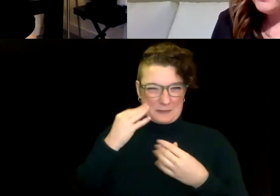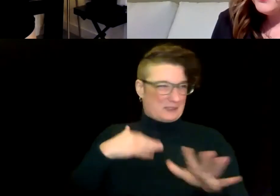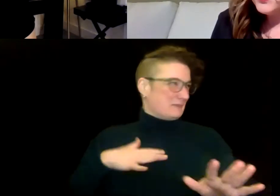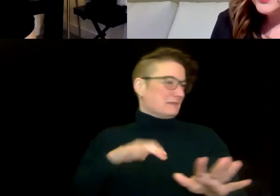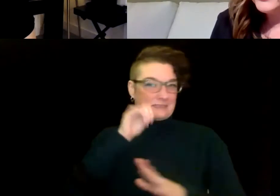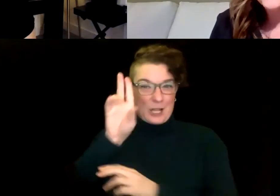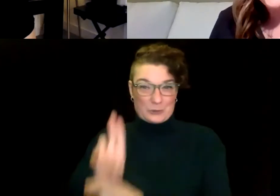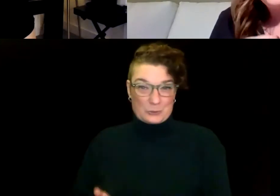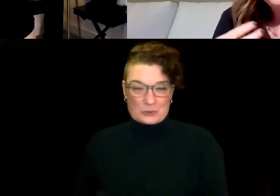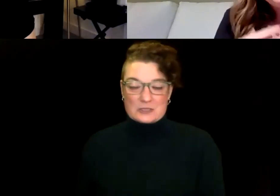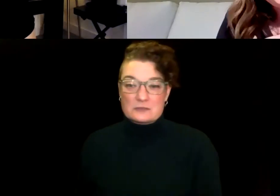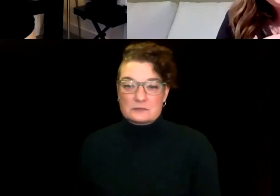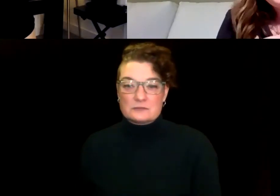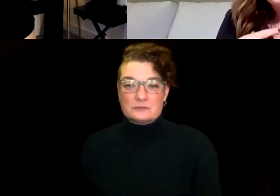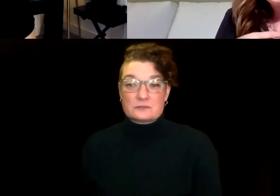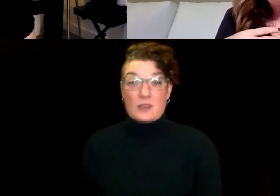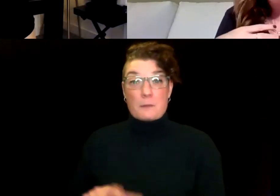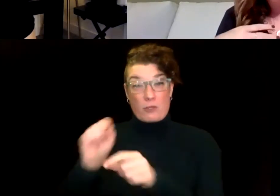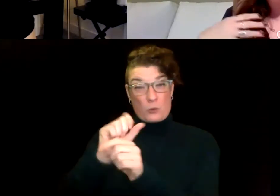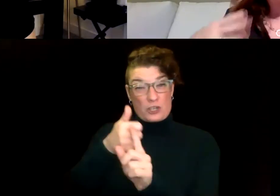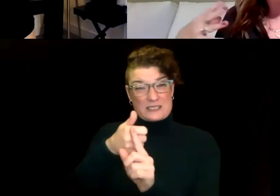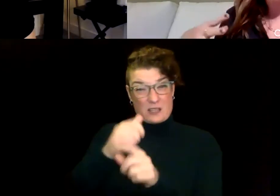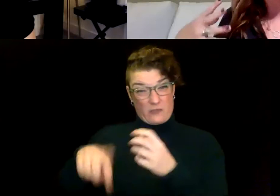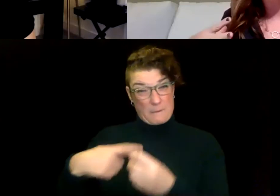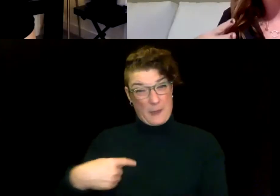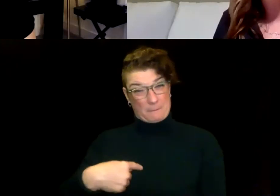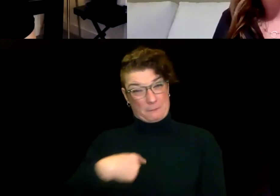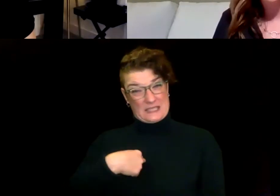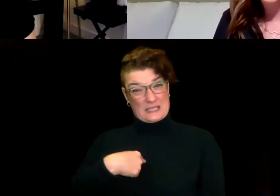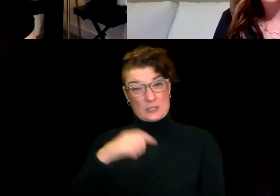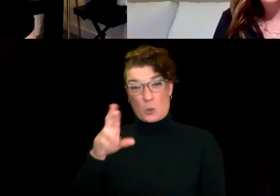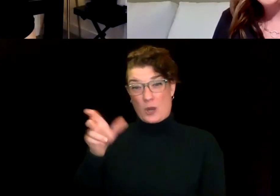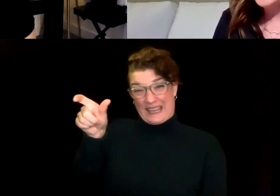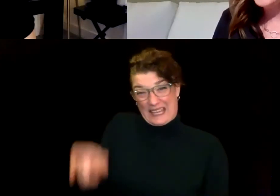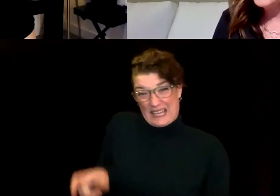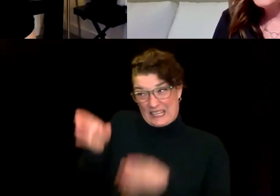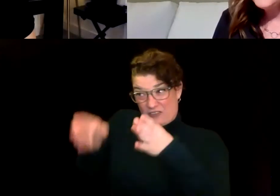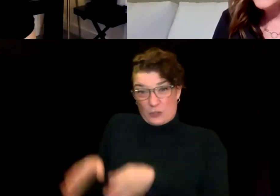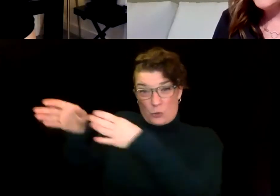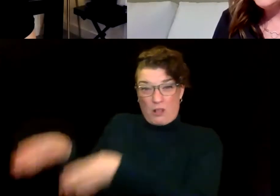But none of the work is really about me or even really about individuals.